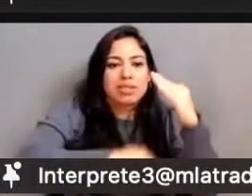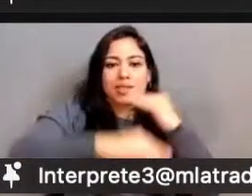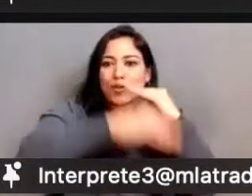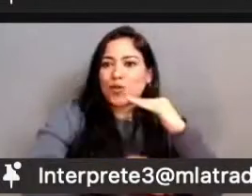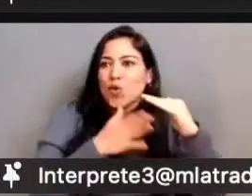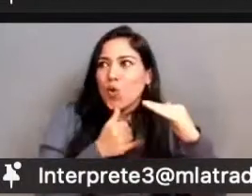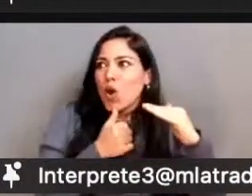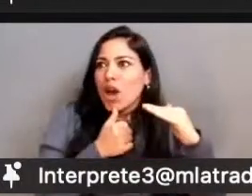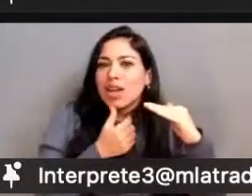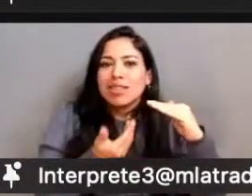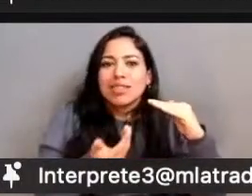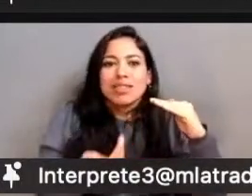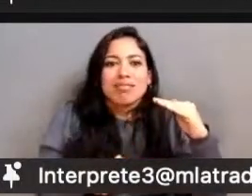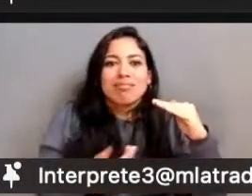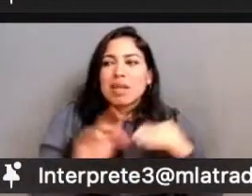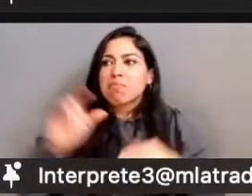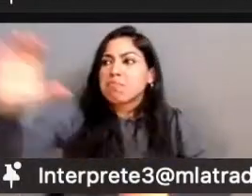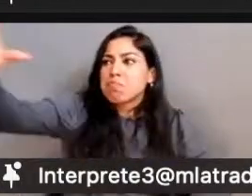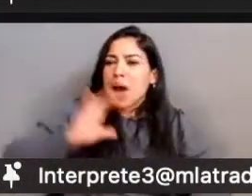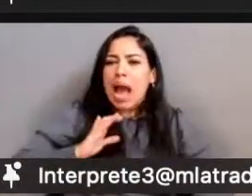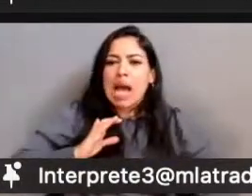in the scale